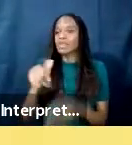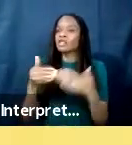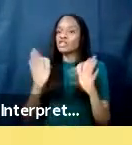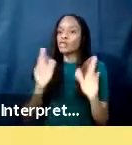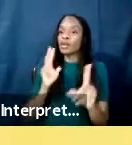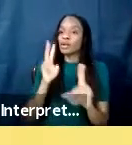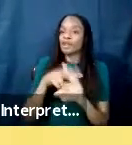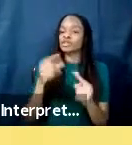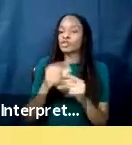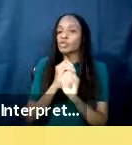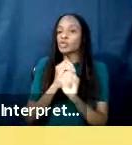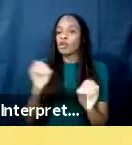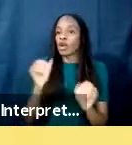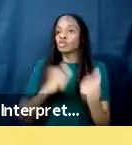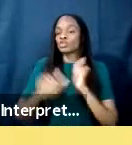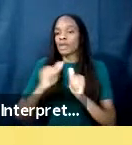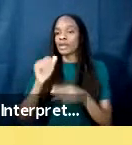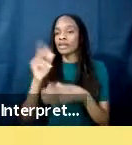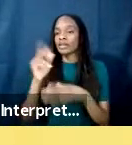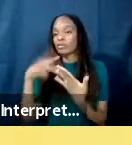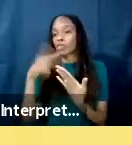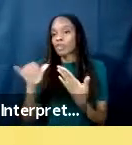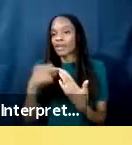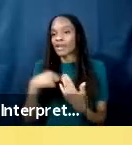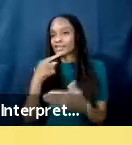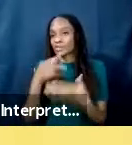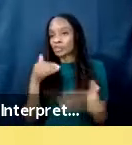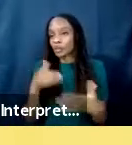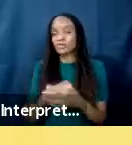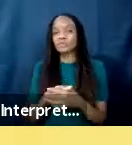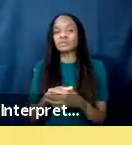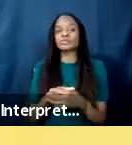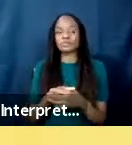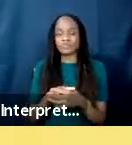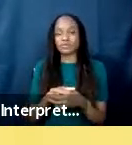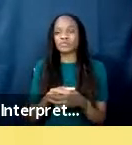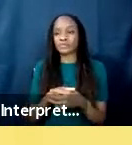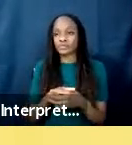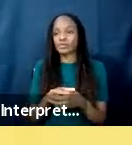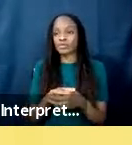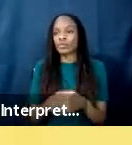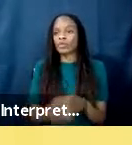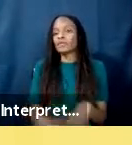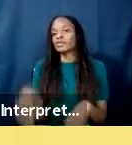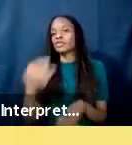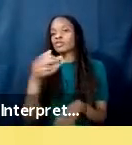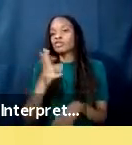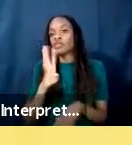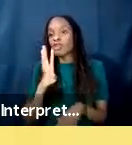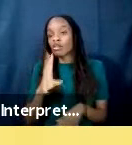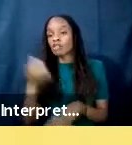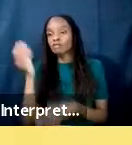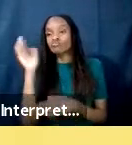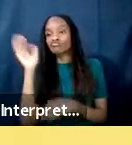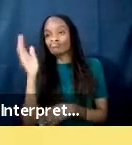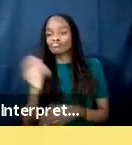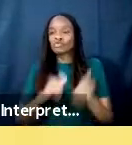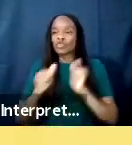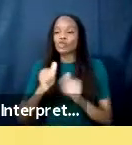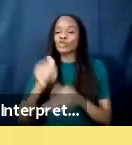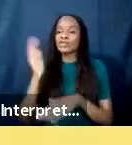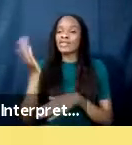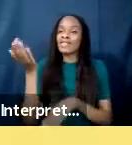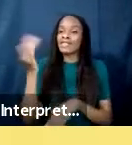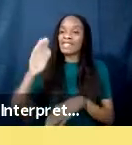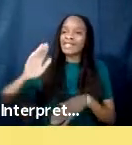applies to non-dramatic programming, like I mentioned on the slide before. Your talk shows, your late